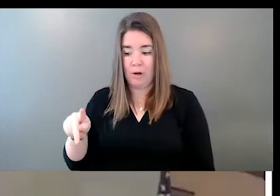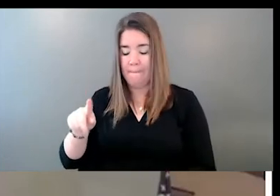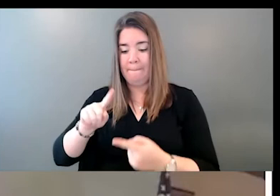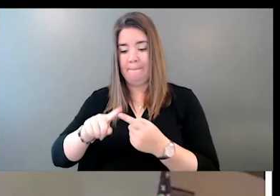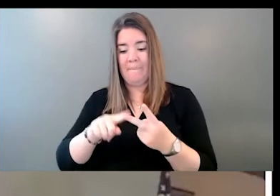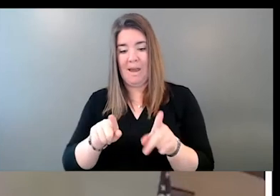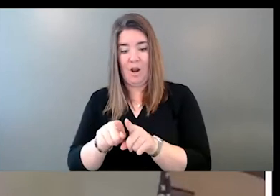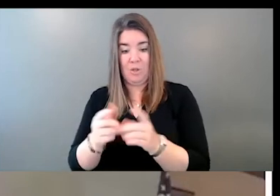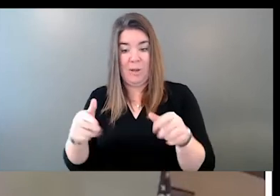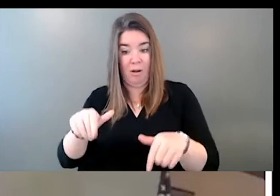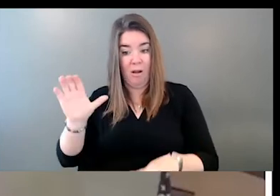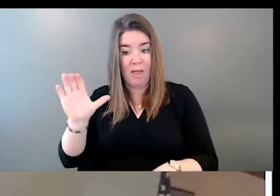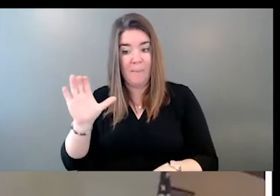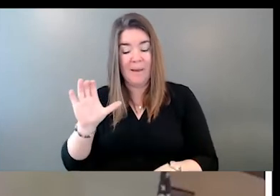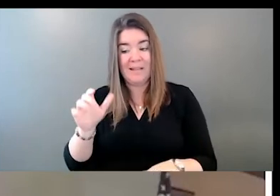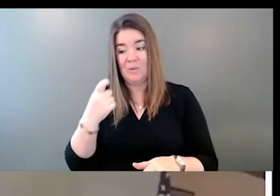are on my mind.